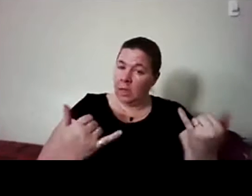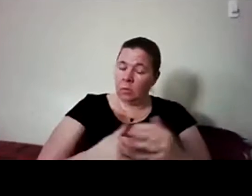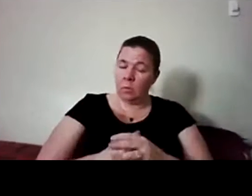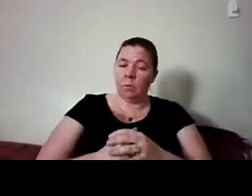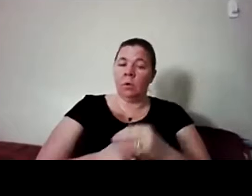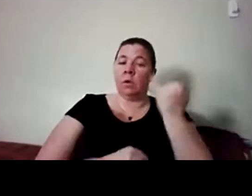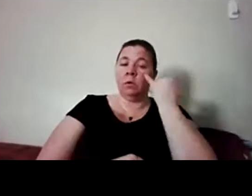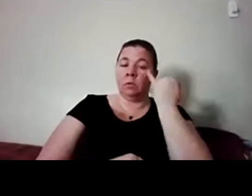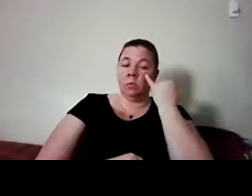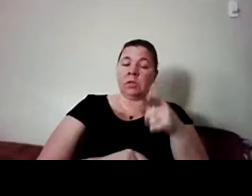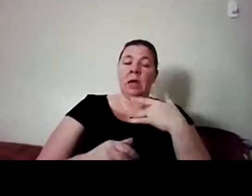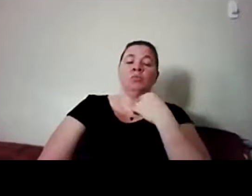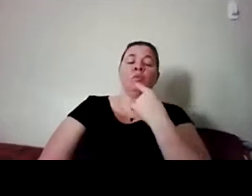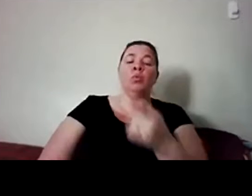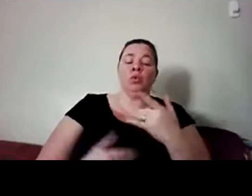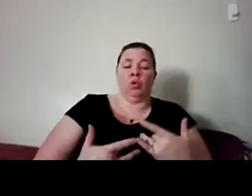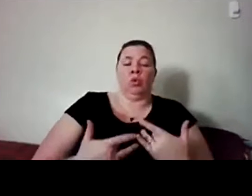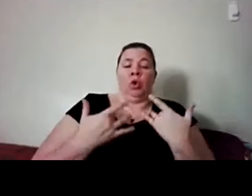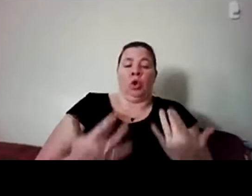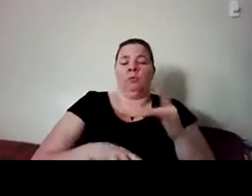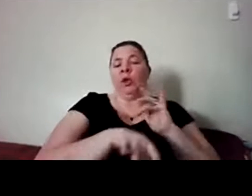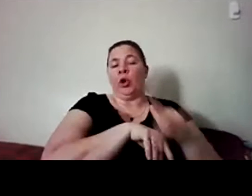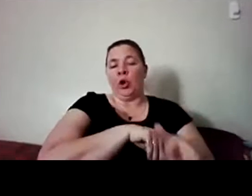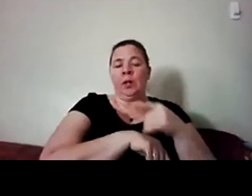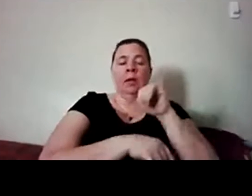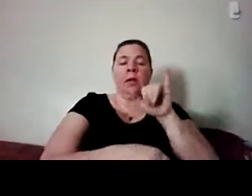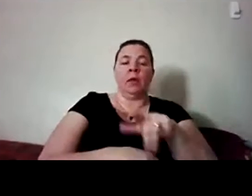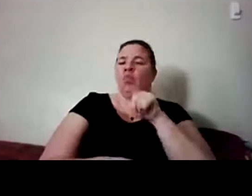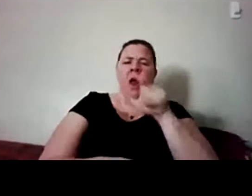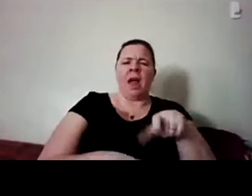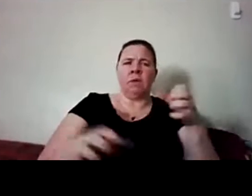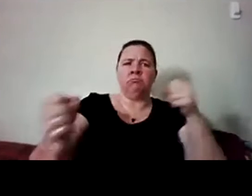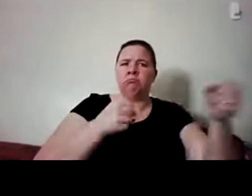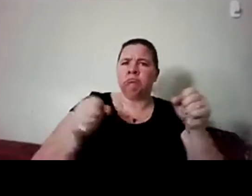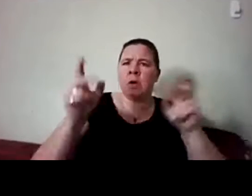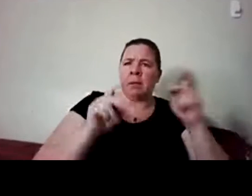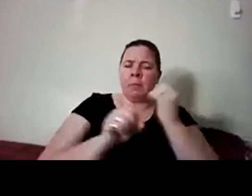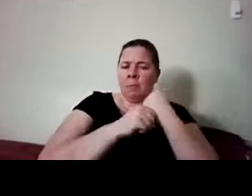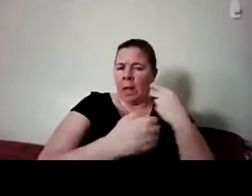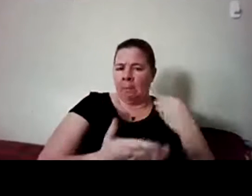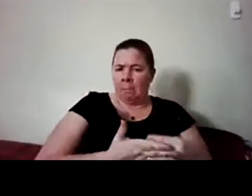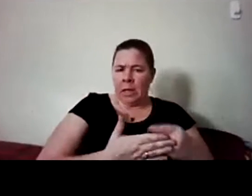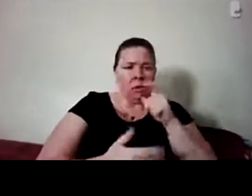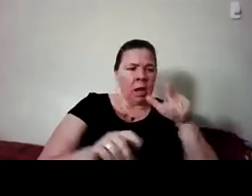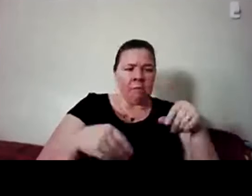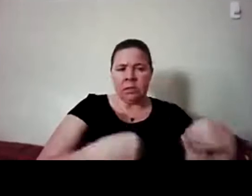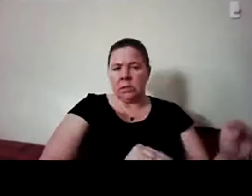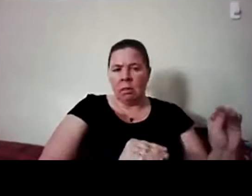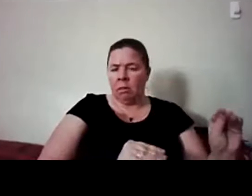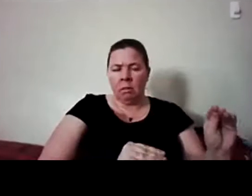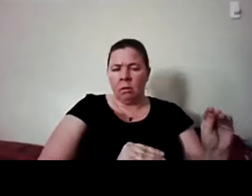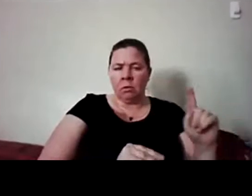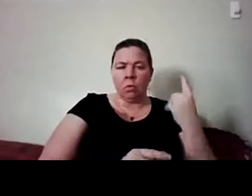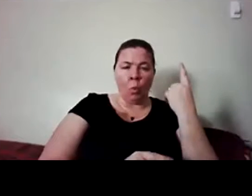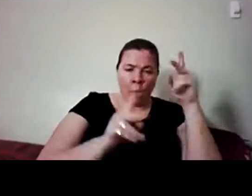I told you guys earlier, you don't have to recruit to make money. You don't have to sell to a single person to make